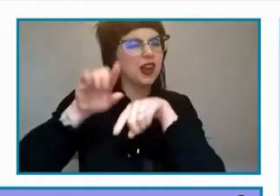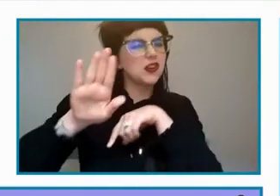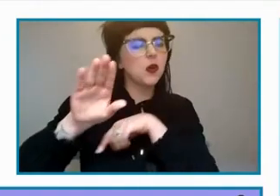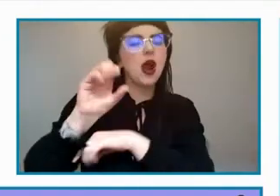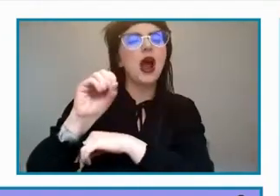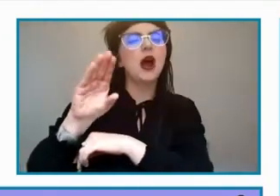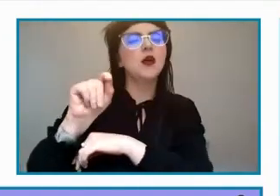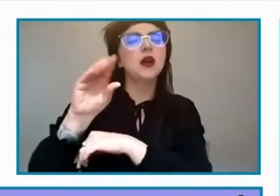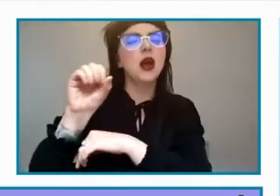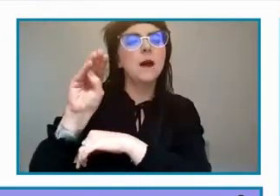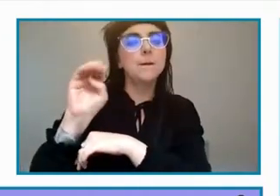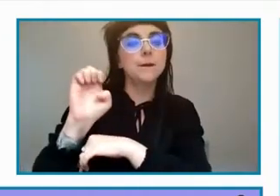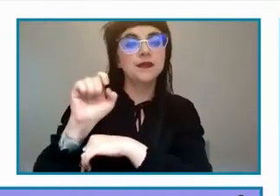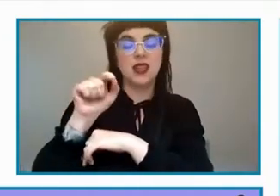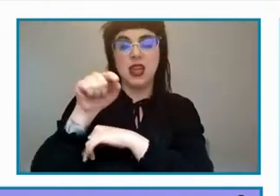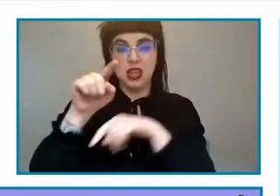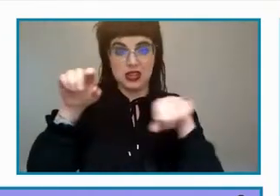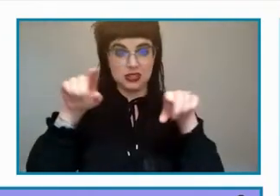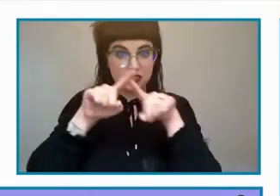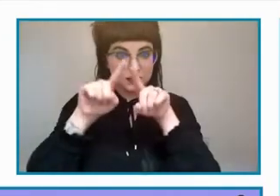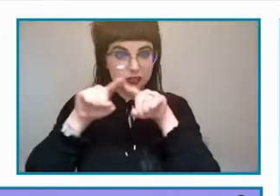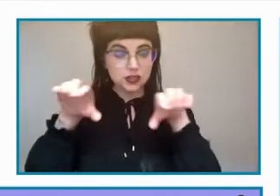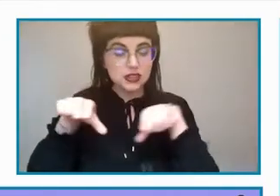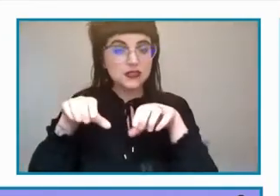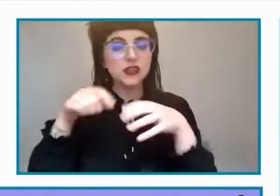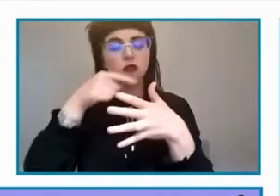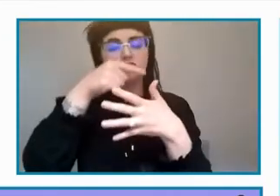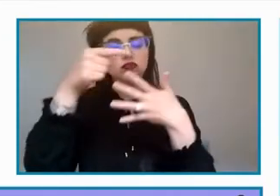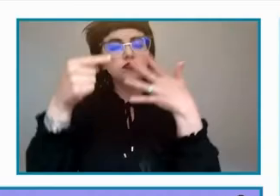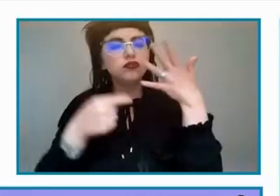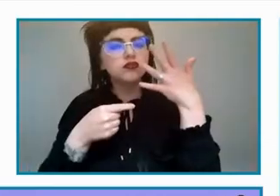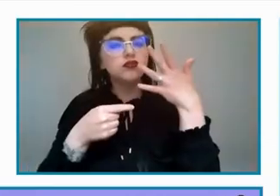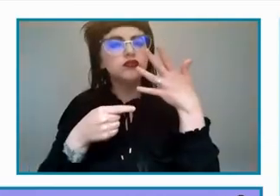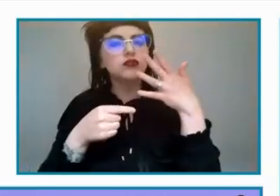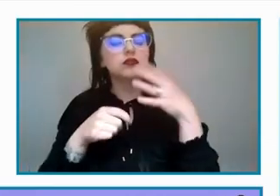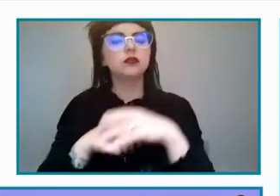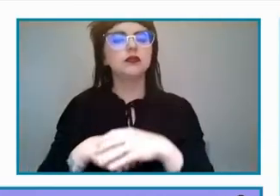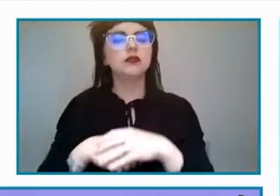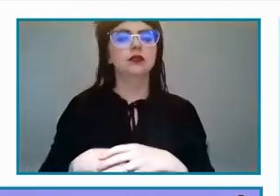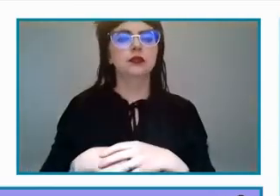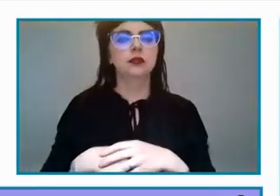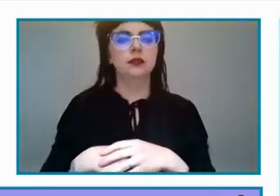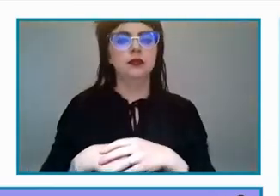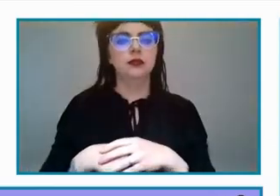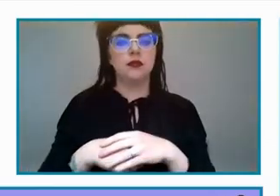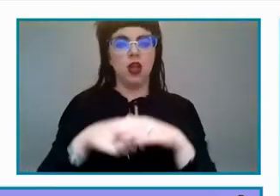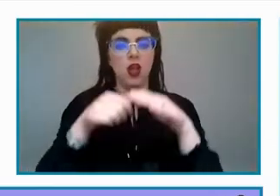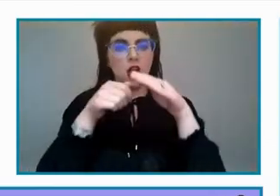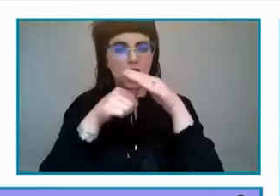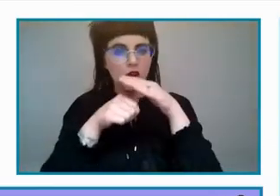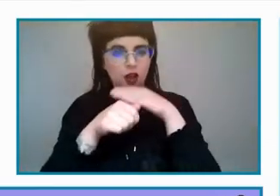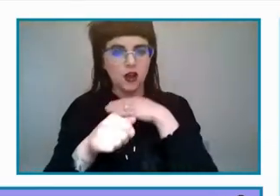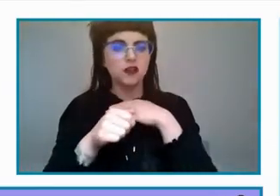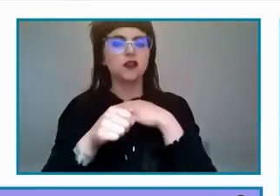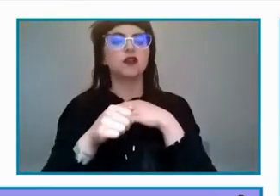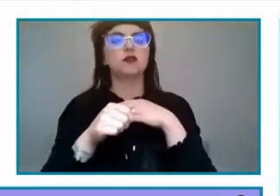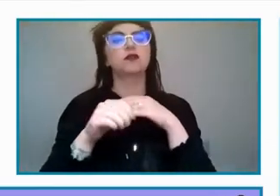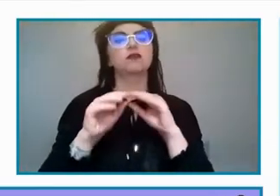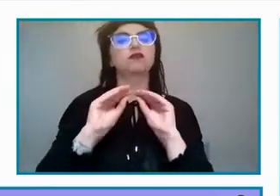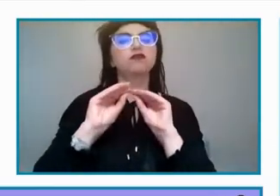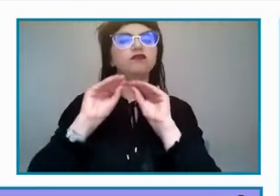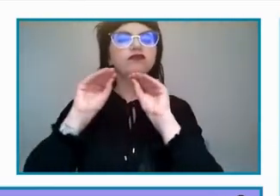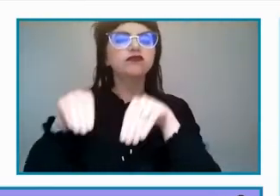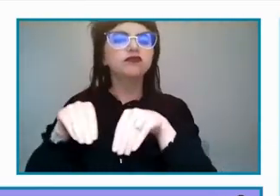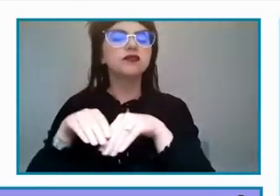are listed under different headings related to program implementation, technical assistance provided under the grant, and the